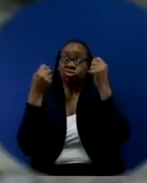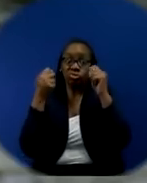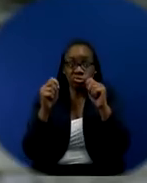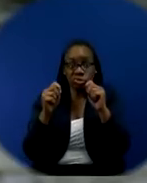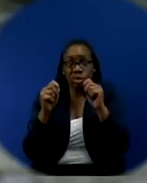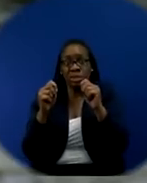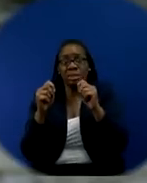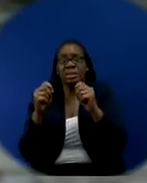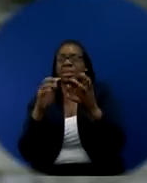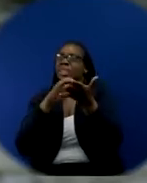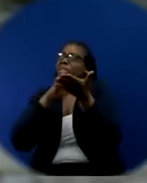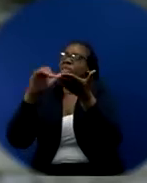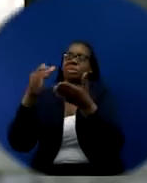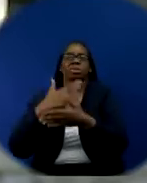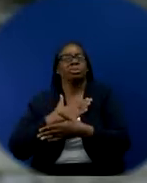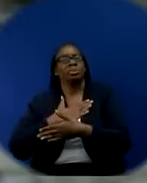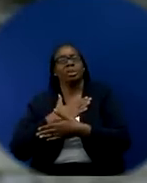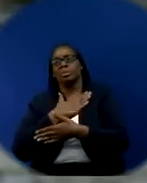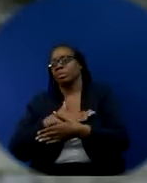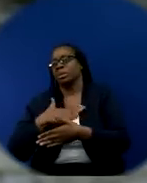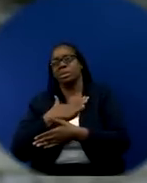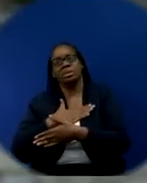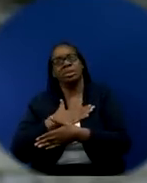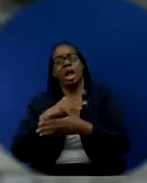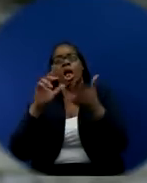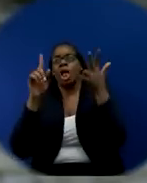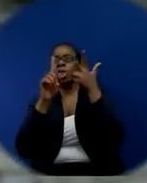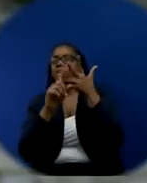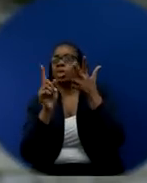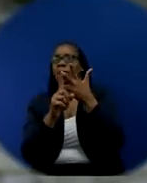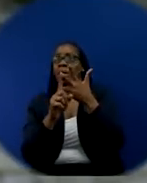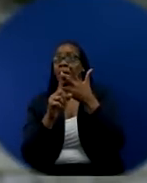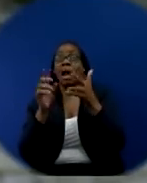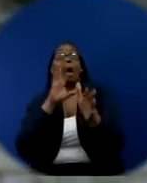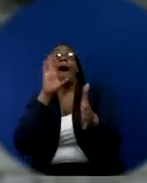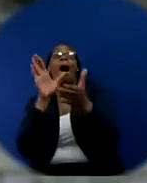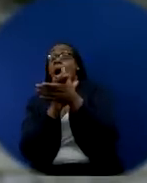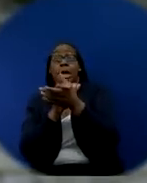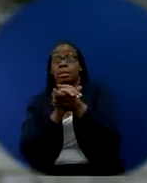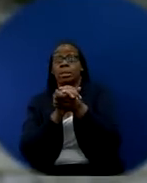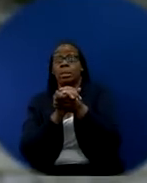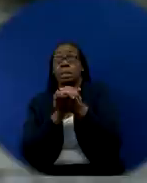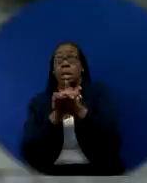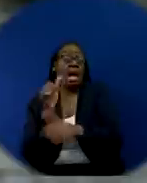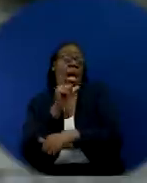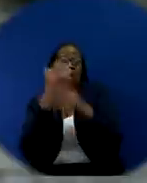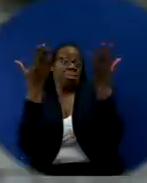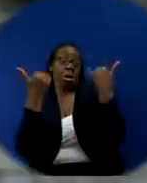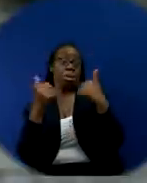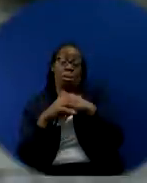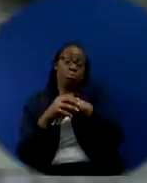Please excuse me. Third one, I just got married. I ain't coming.